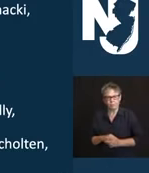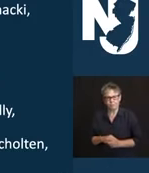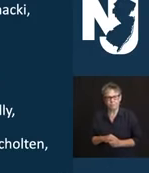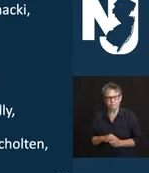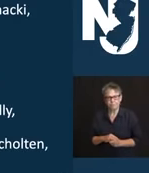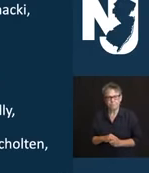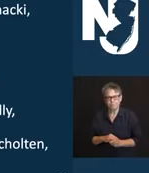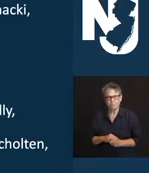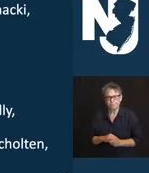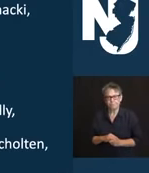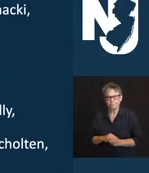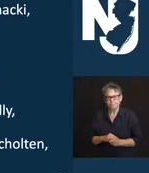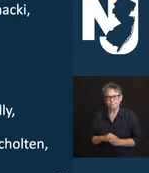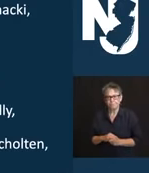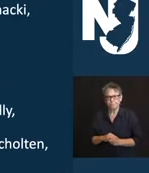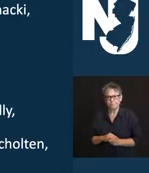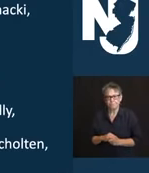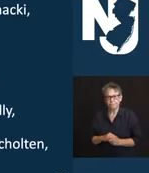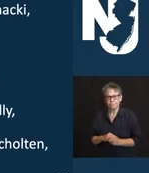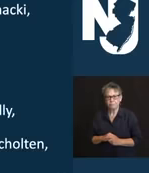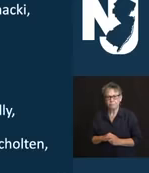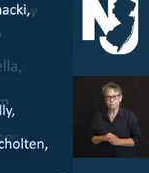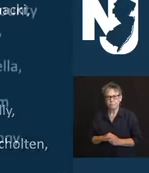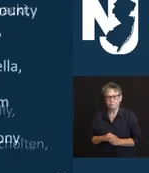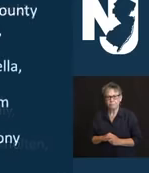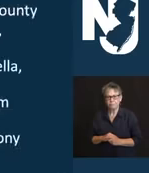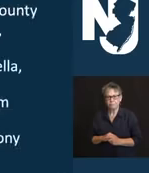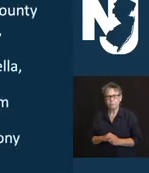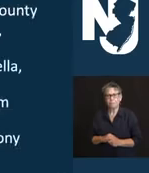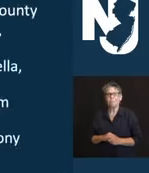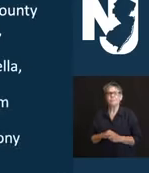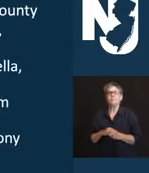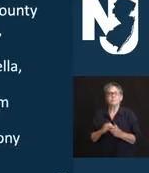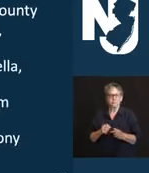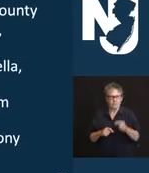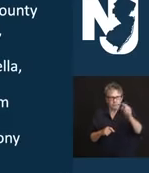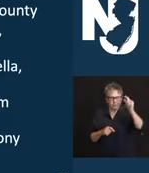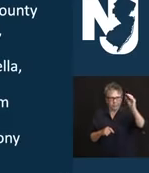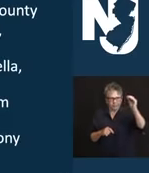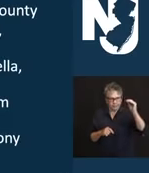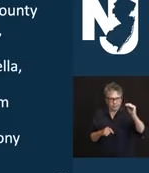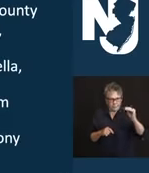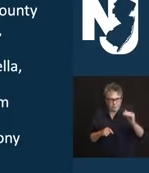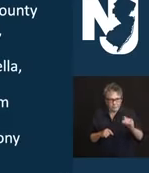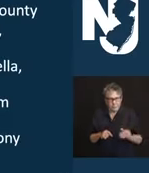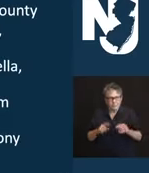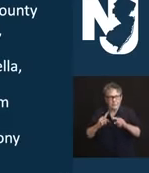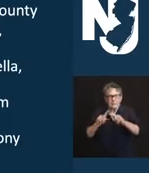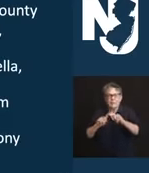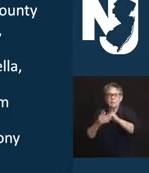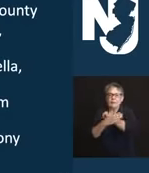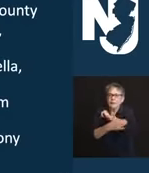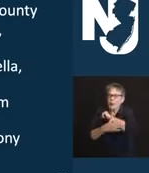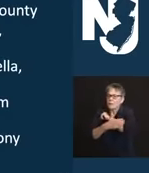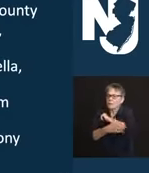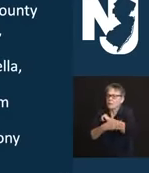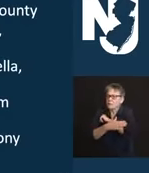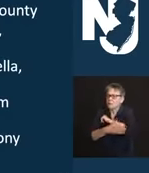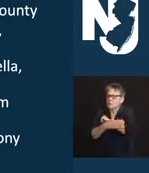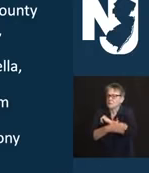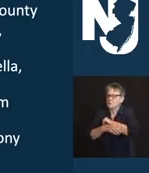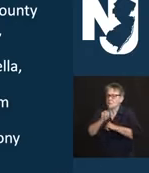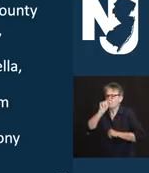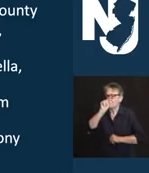Lyle Joseph Schulten of Cape May County. Army Private Claude H. Willis of Cumberland County. Navy